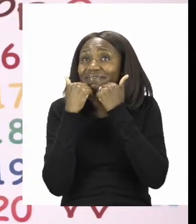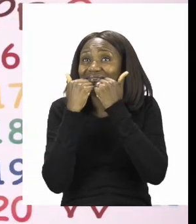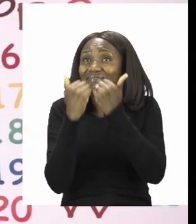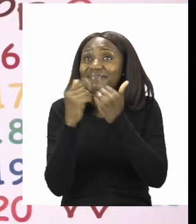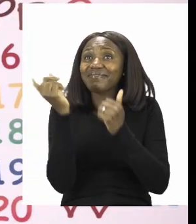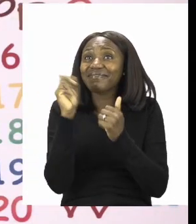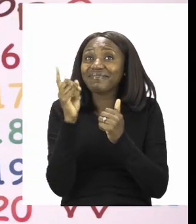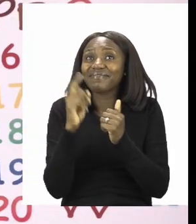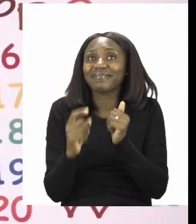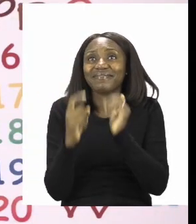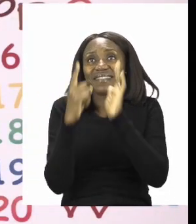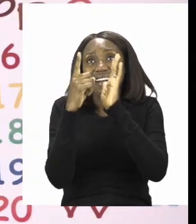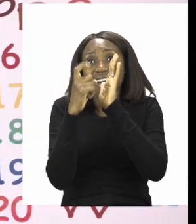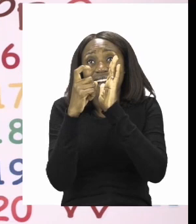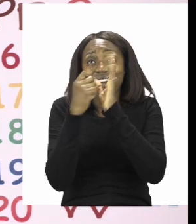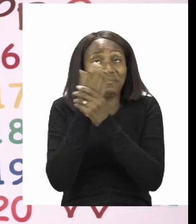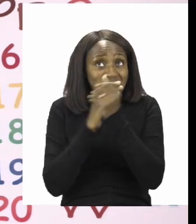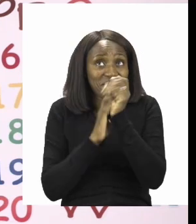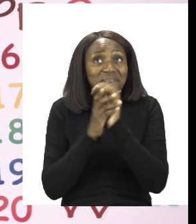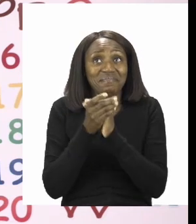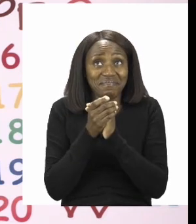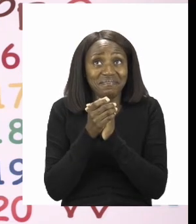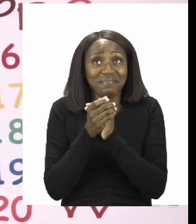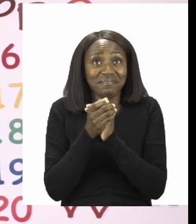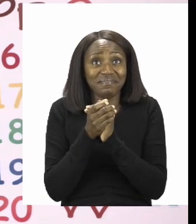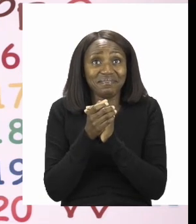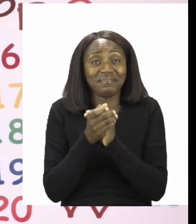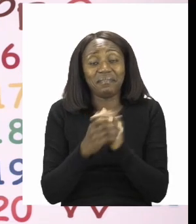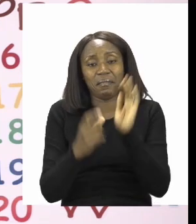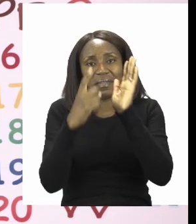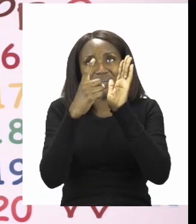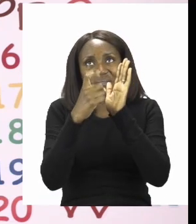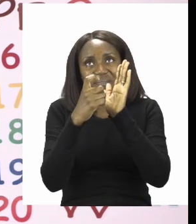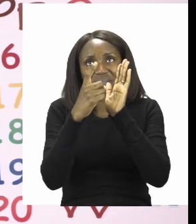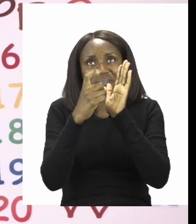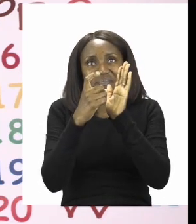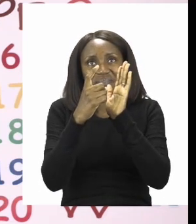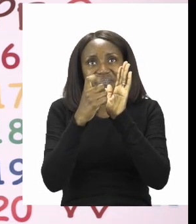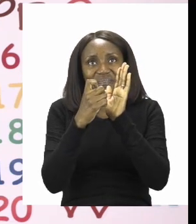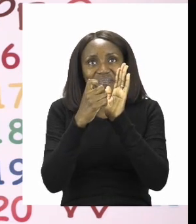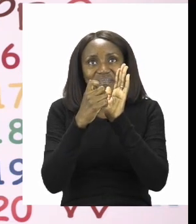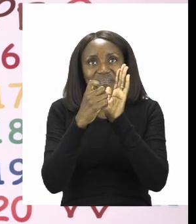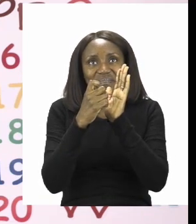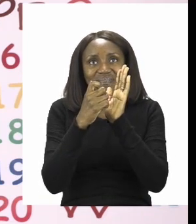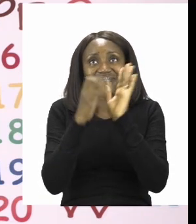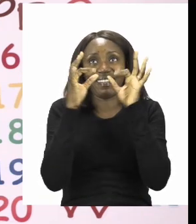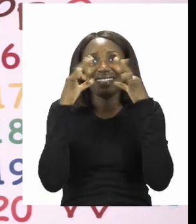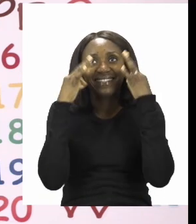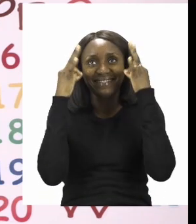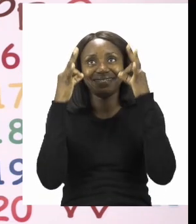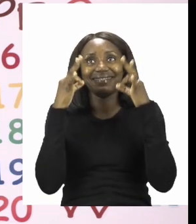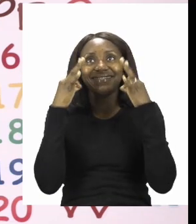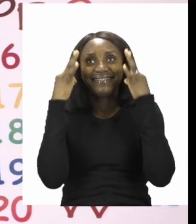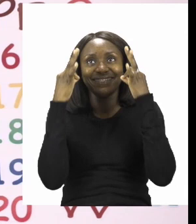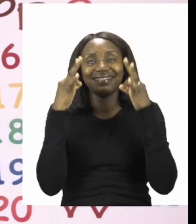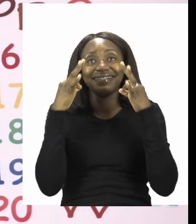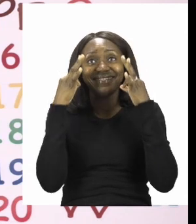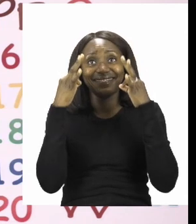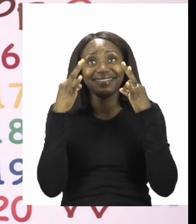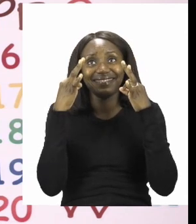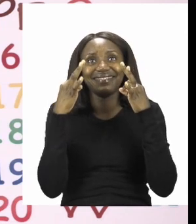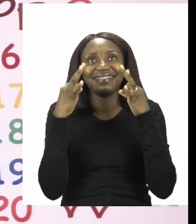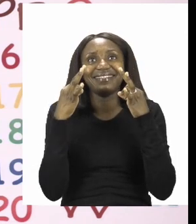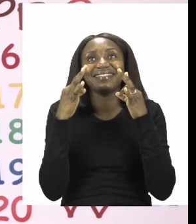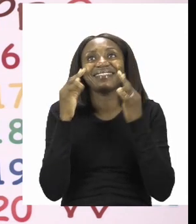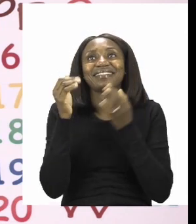to sanitize. So let's take our sanitizer and sing our special sanitizing song.